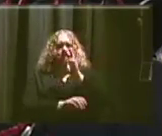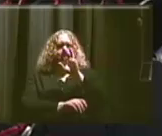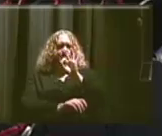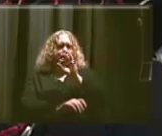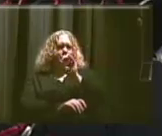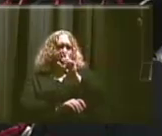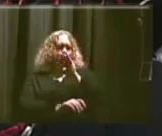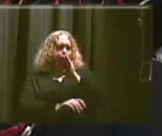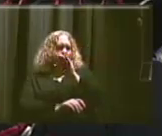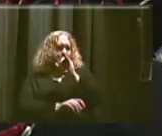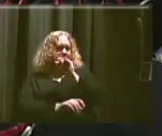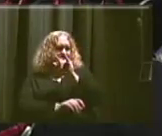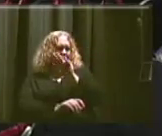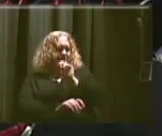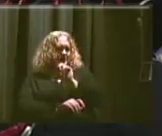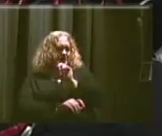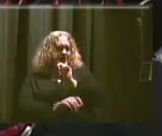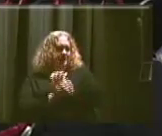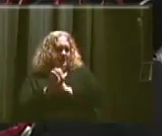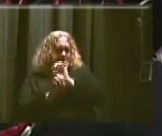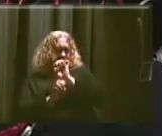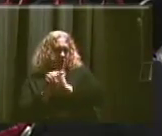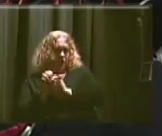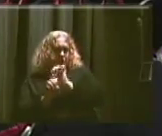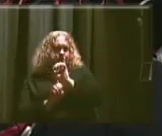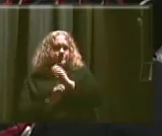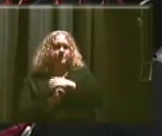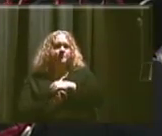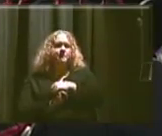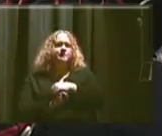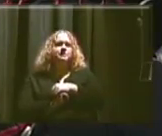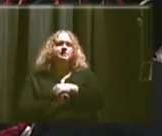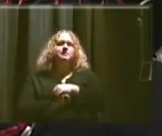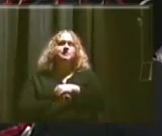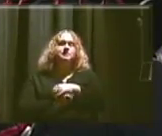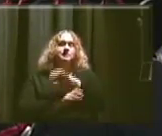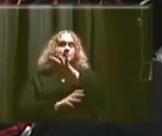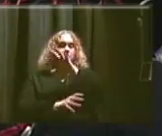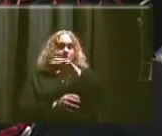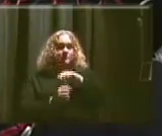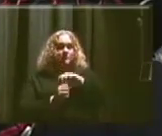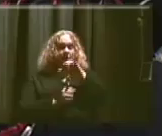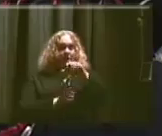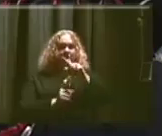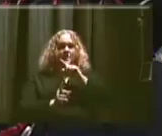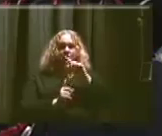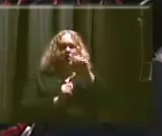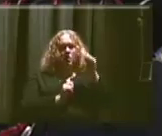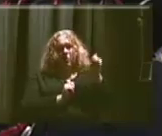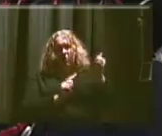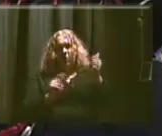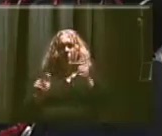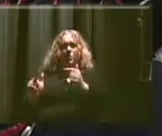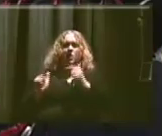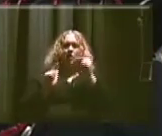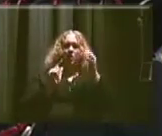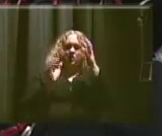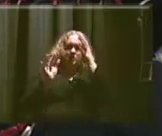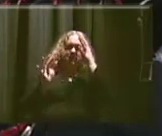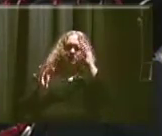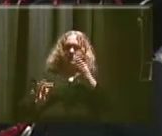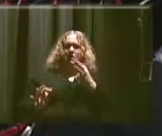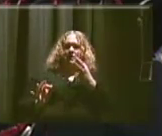In that conversation for that, there was absolute consensus that this district was,